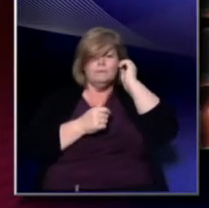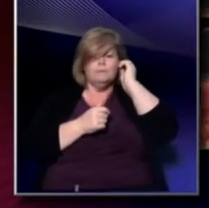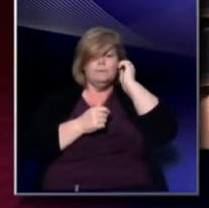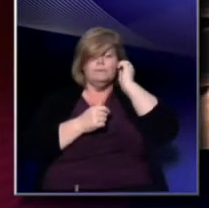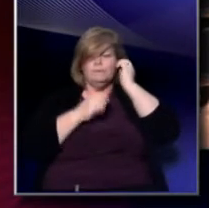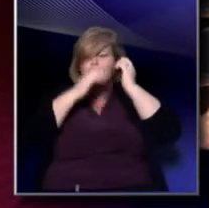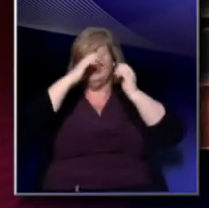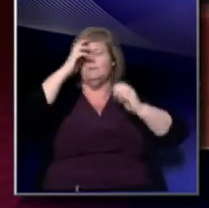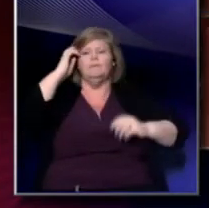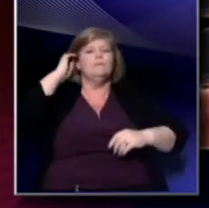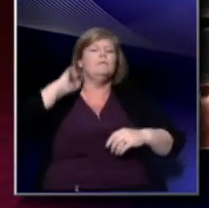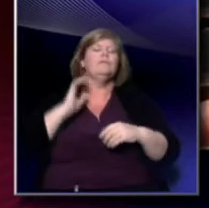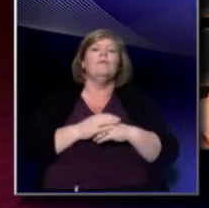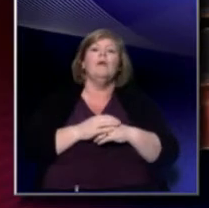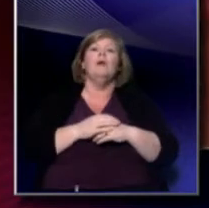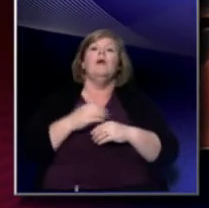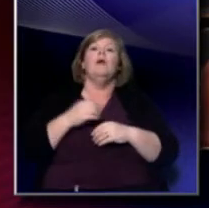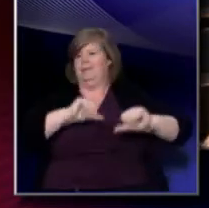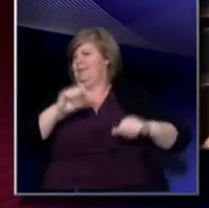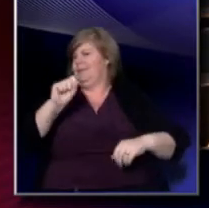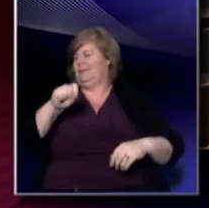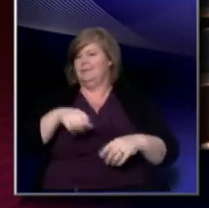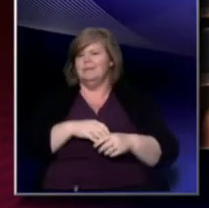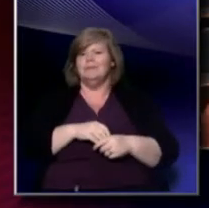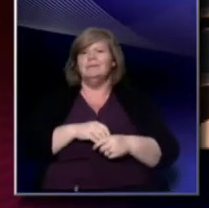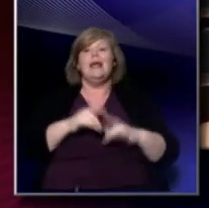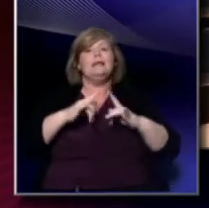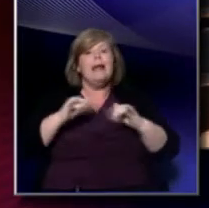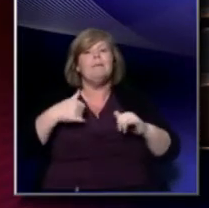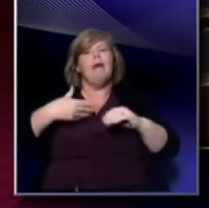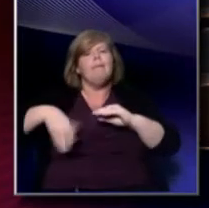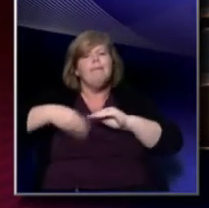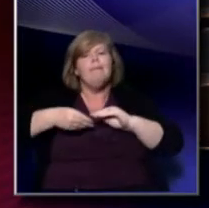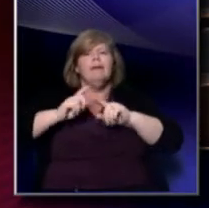the system that's moving. That final year, additional interventions,